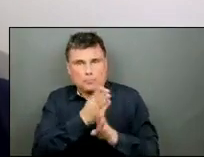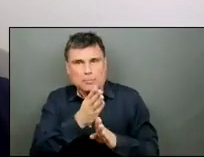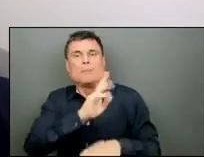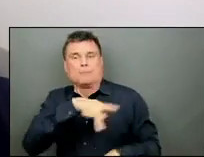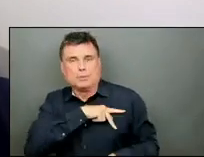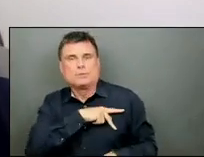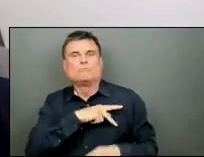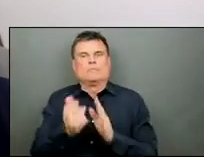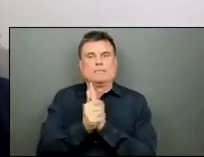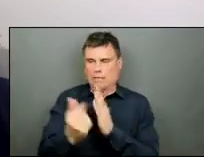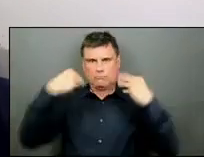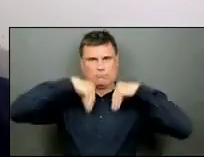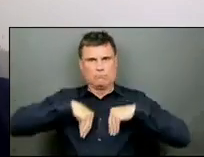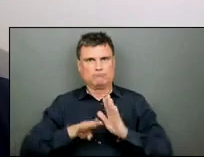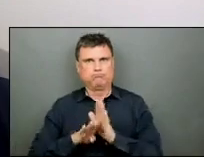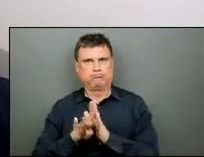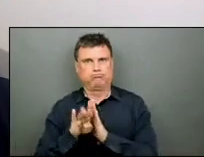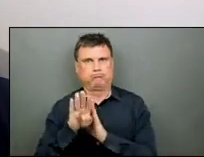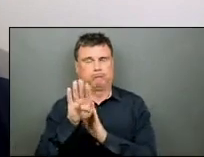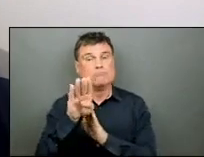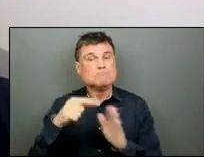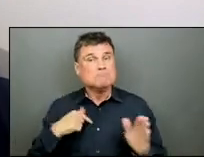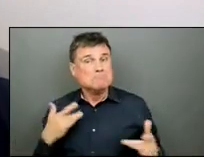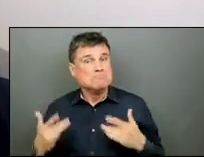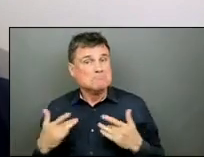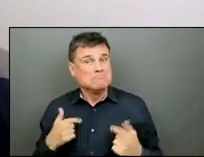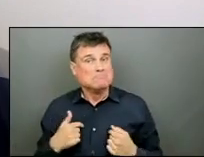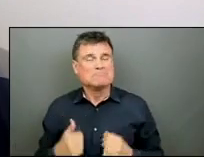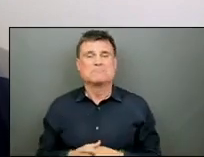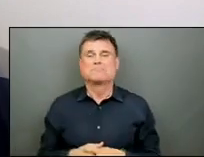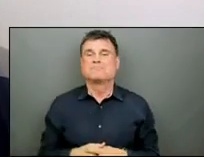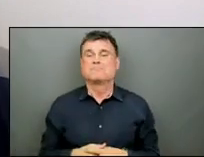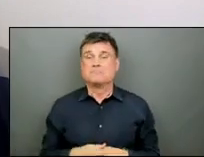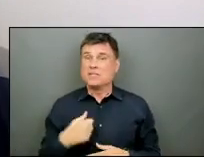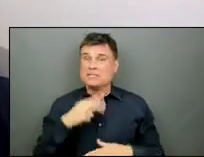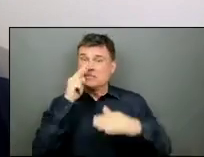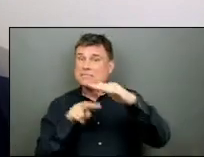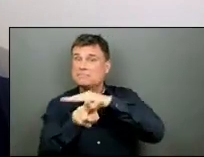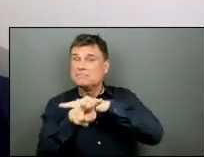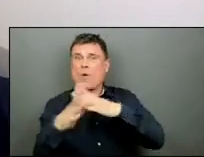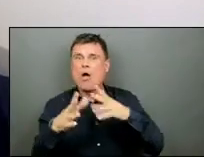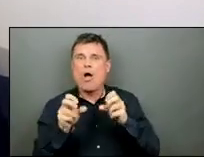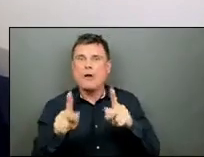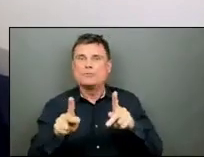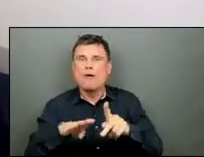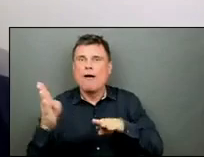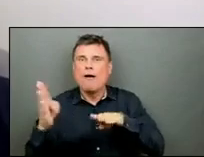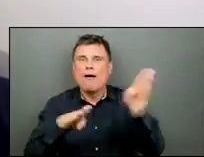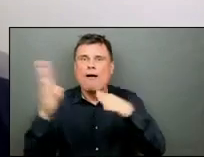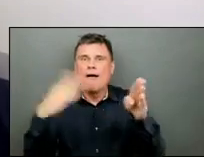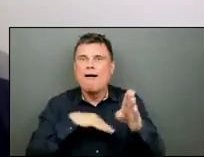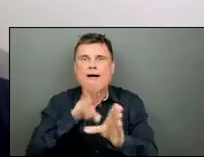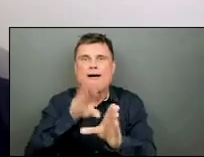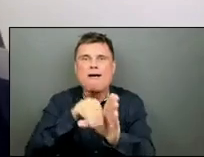to the opportunities that this will open up for me in the future. And yeah, basically, I'm very excited. Thank